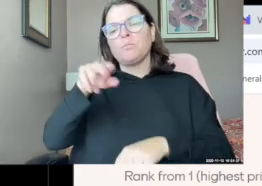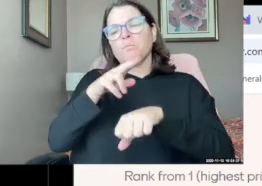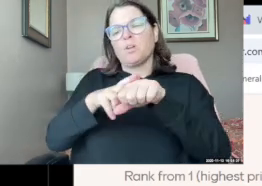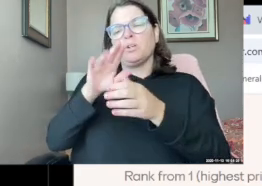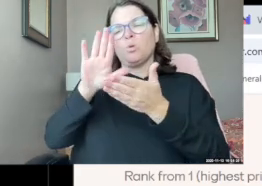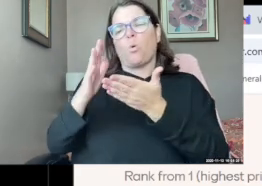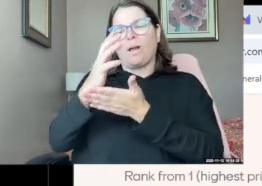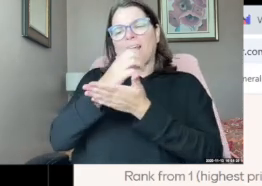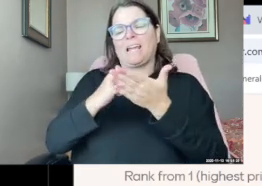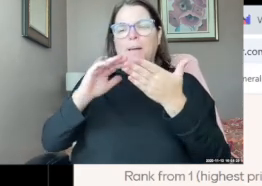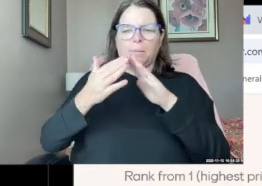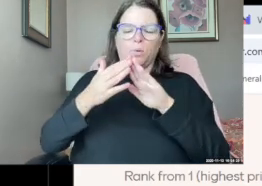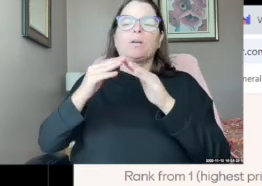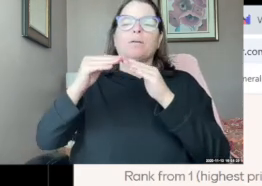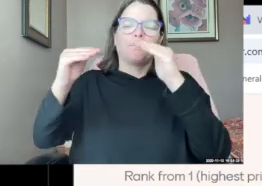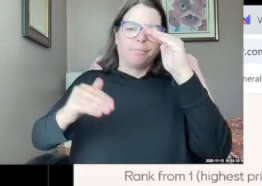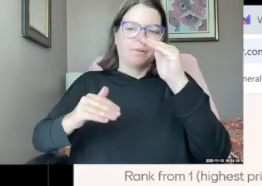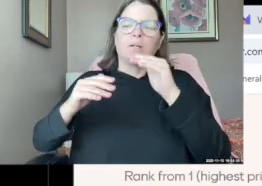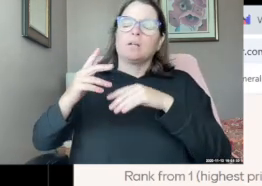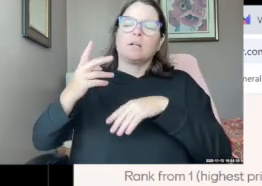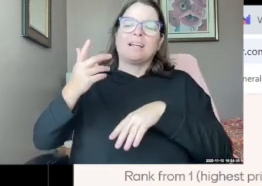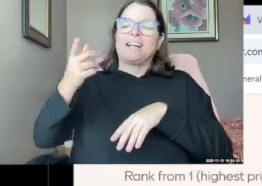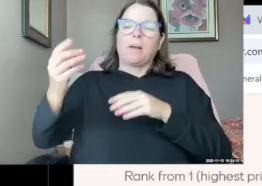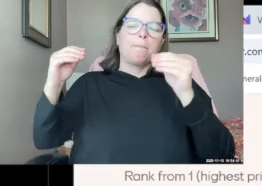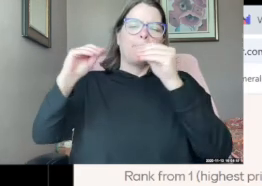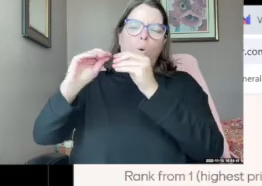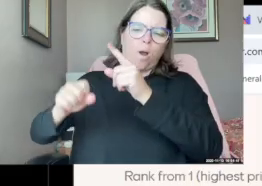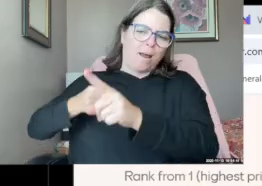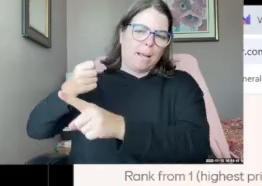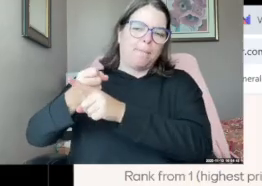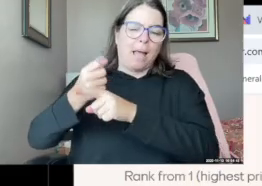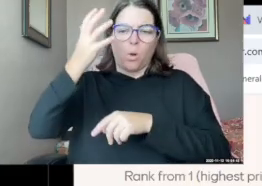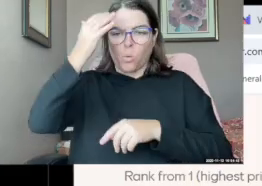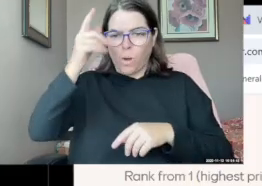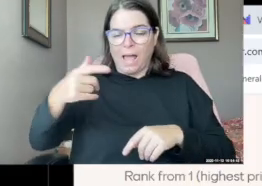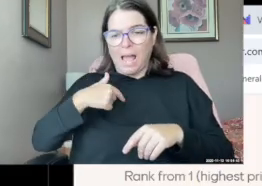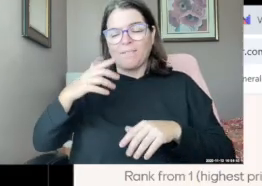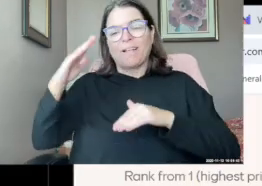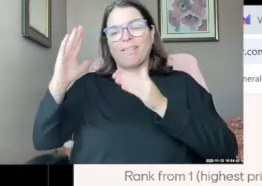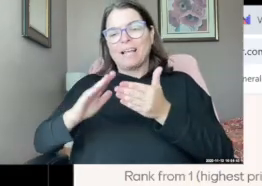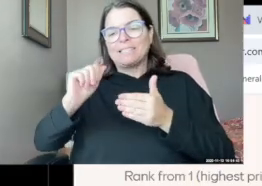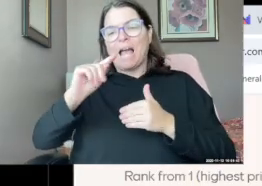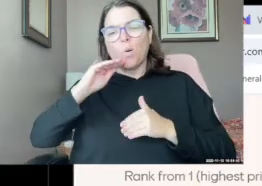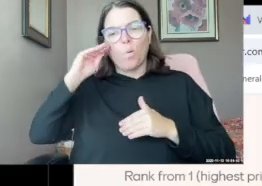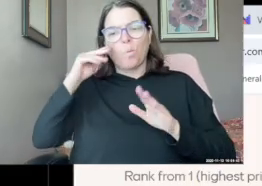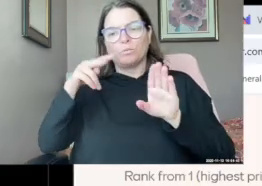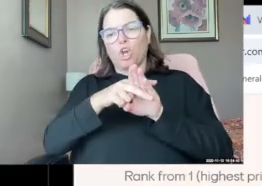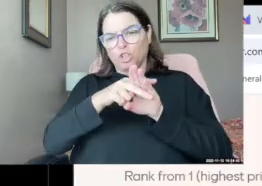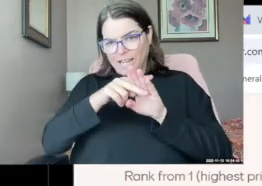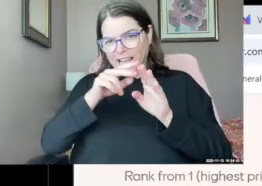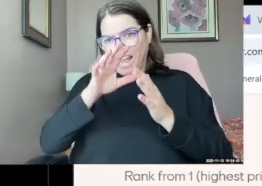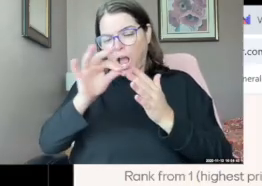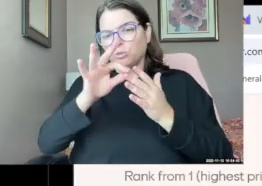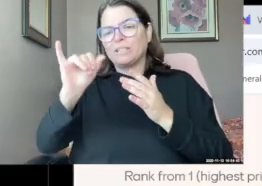charging access in their areas. And, of course, low income communities are disproportionately impacted. They don't have the